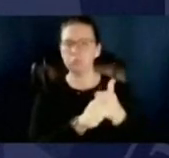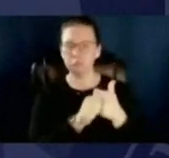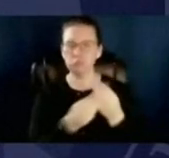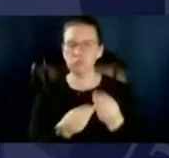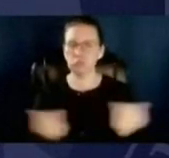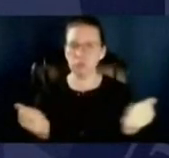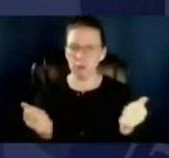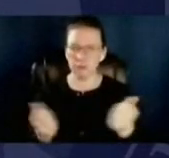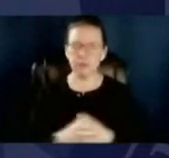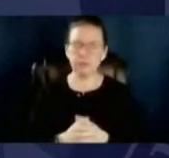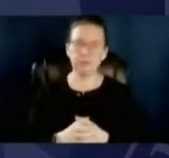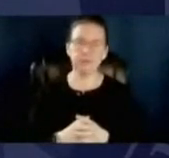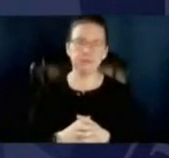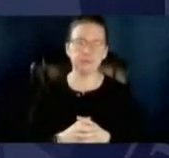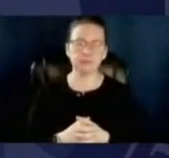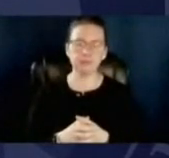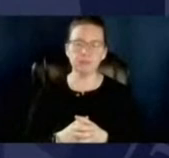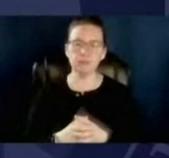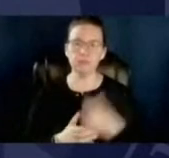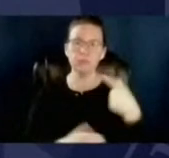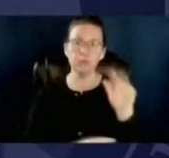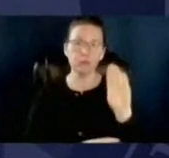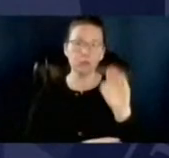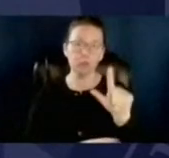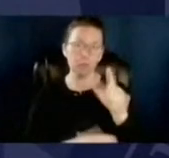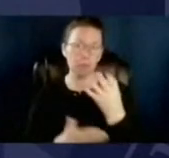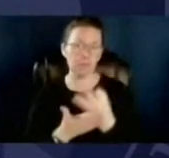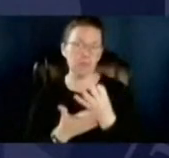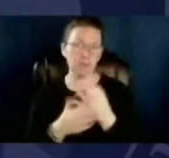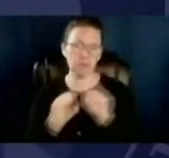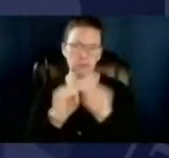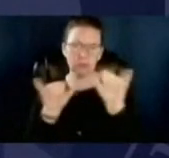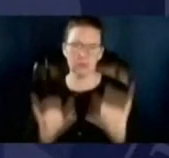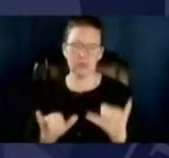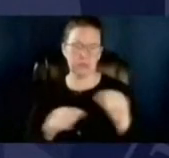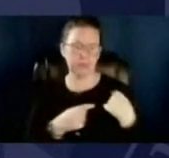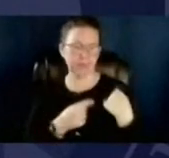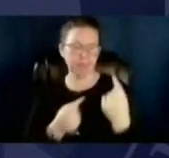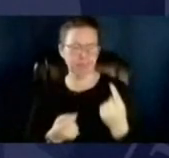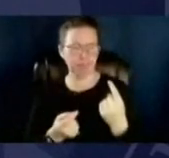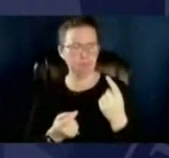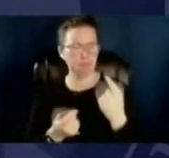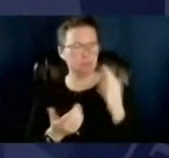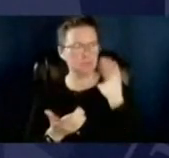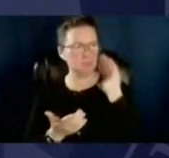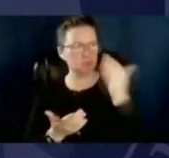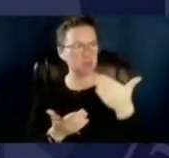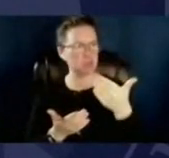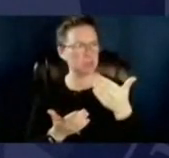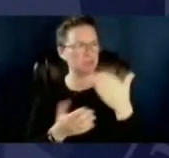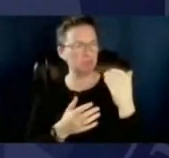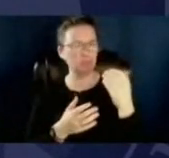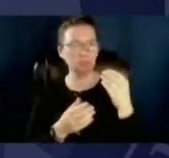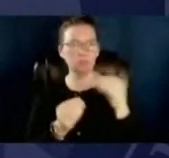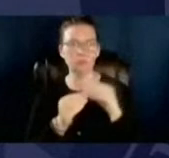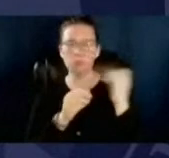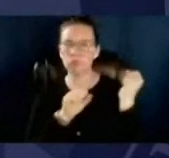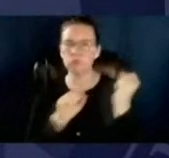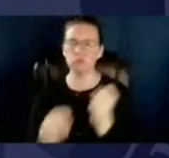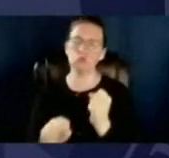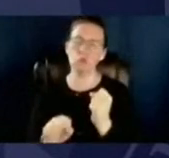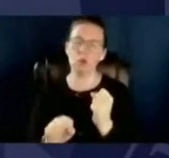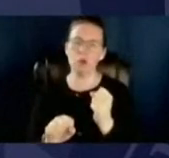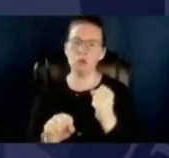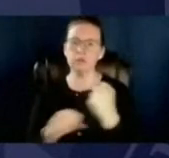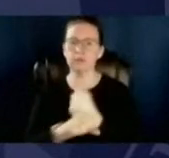The global financial system has generally proven quite resilient. As I mentioned, the United States